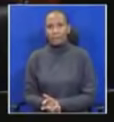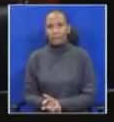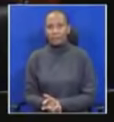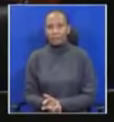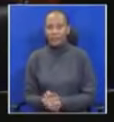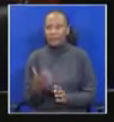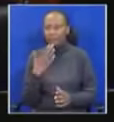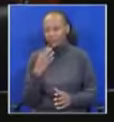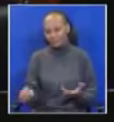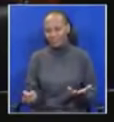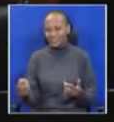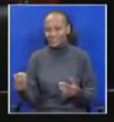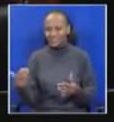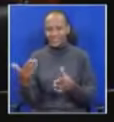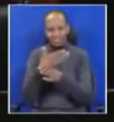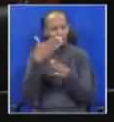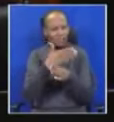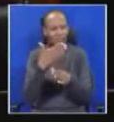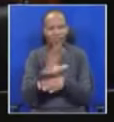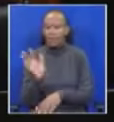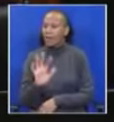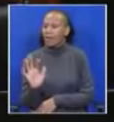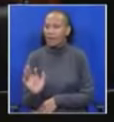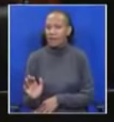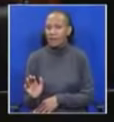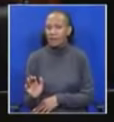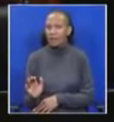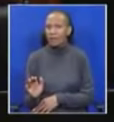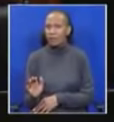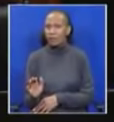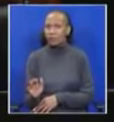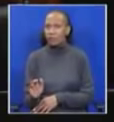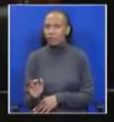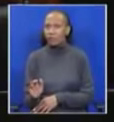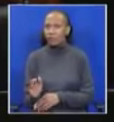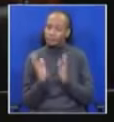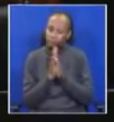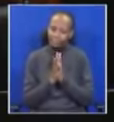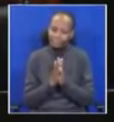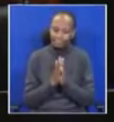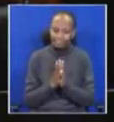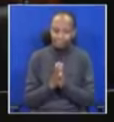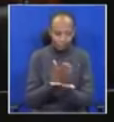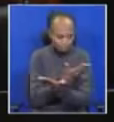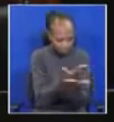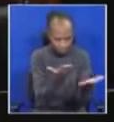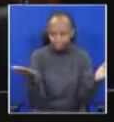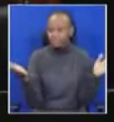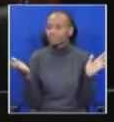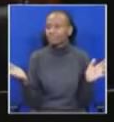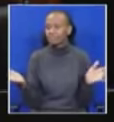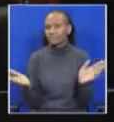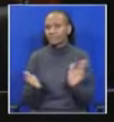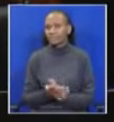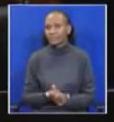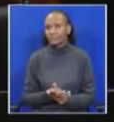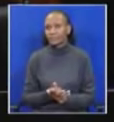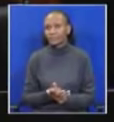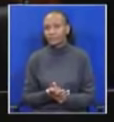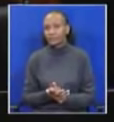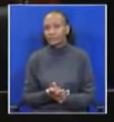way that can potentially derail the business of the House. I will appeal from all members in the House that